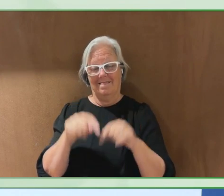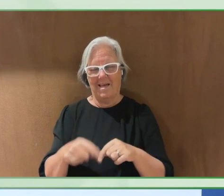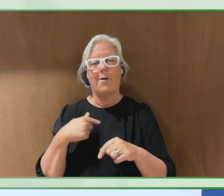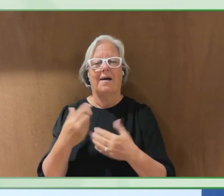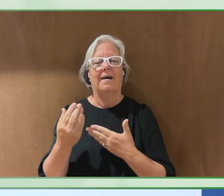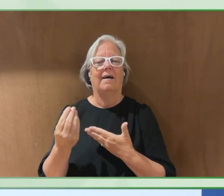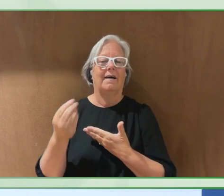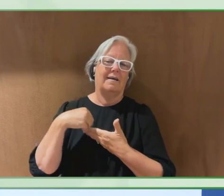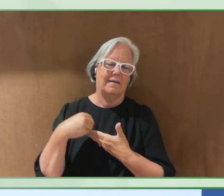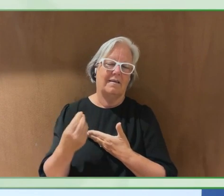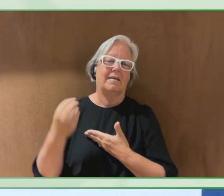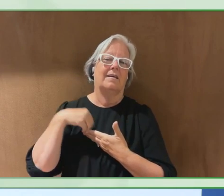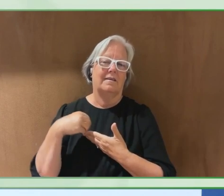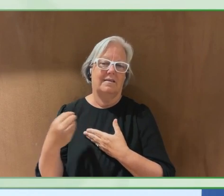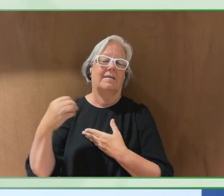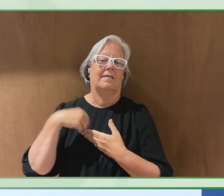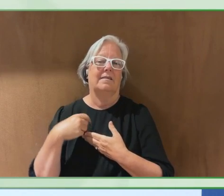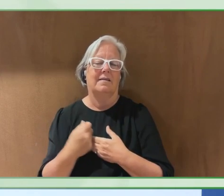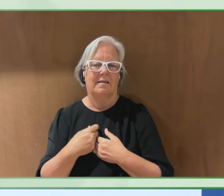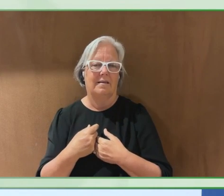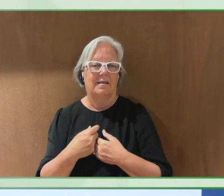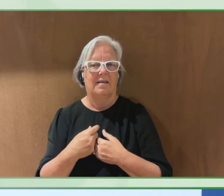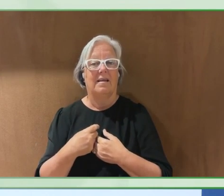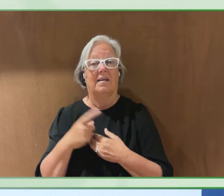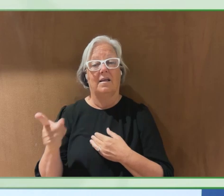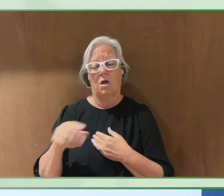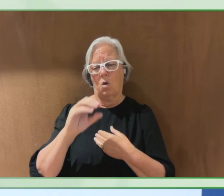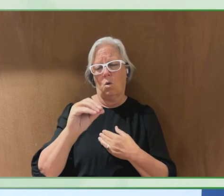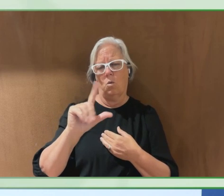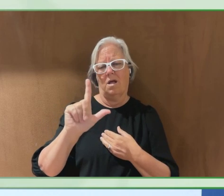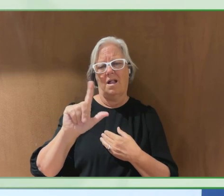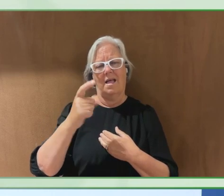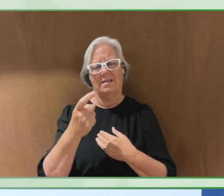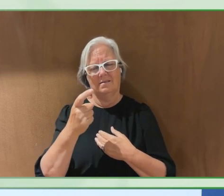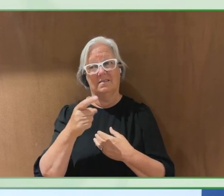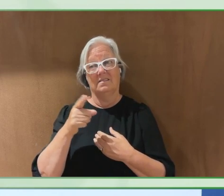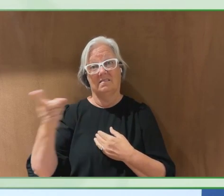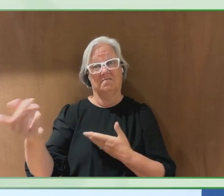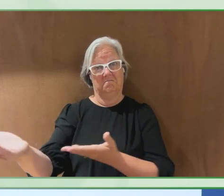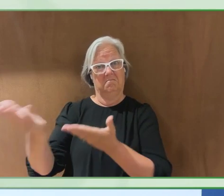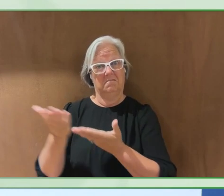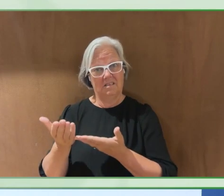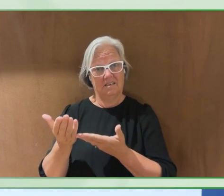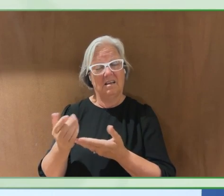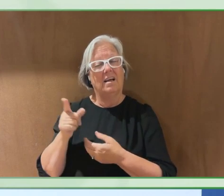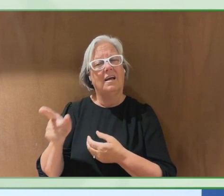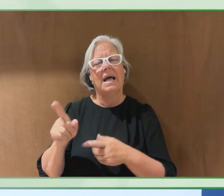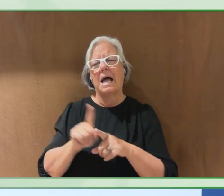An offer actually popped up from OLX, which Ms. Renata presented to me from a rehabilitation clinic in